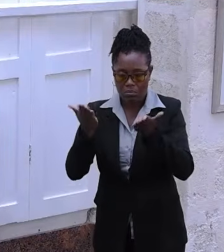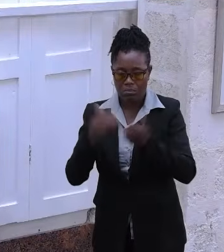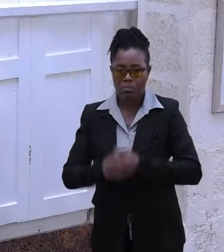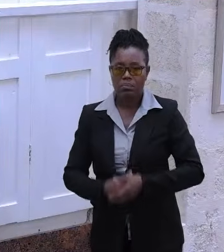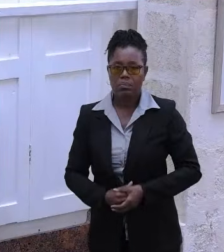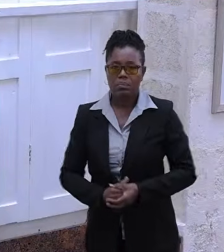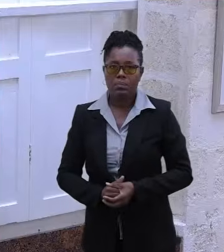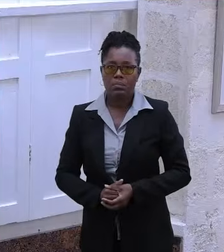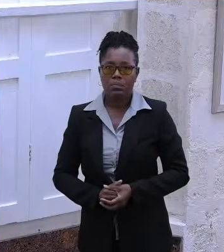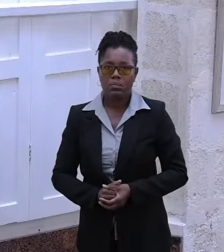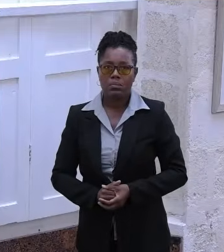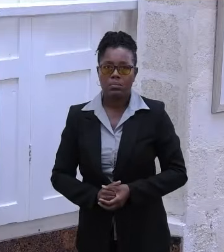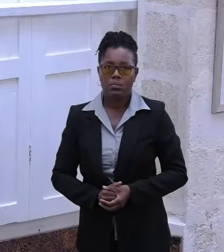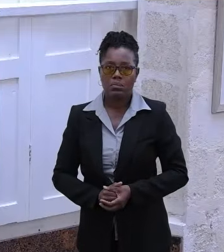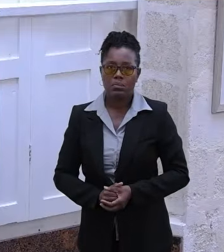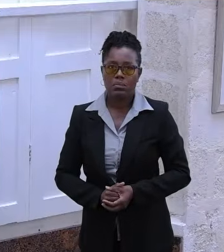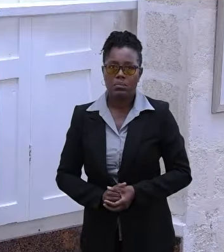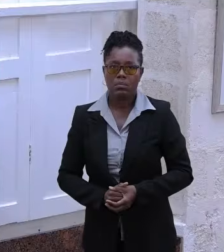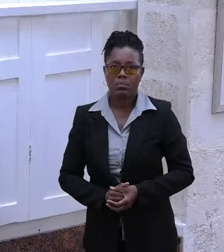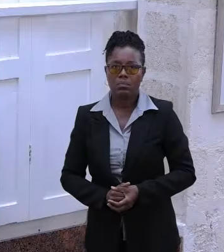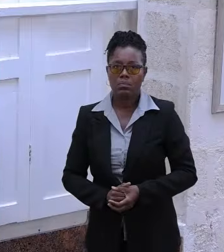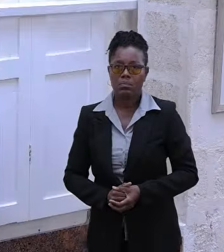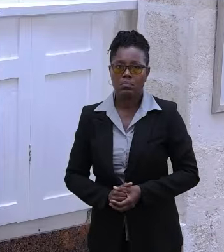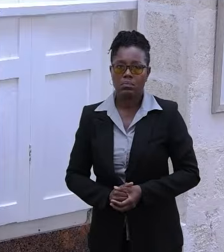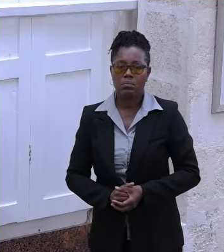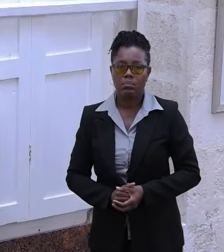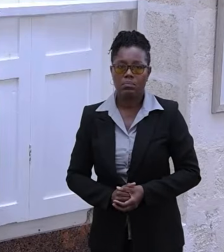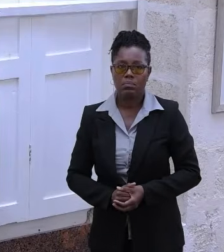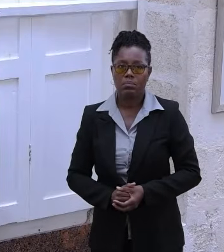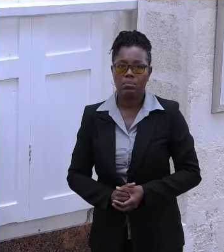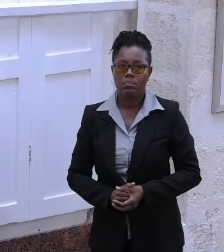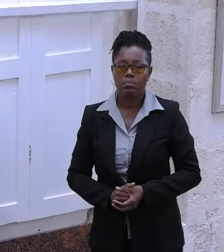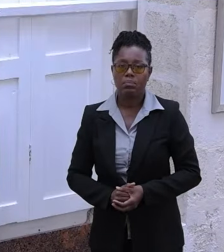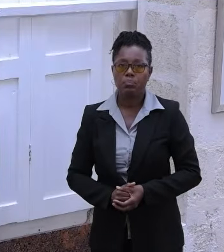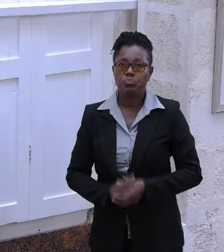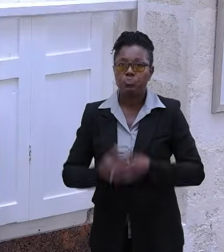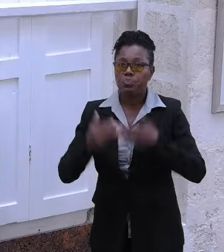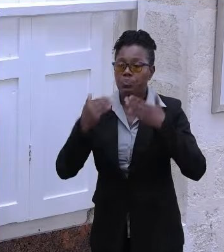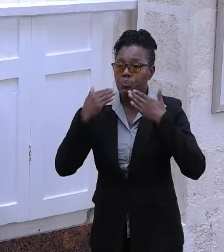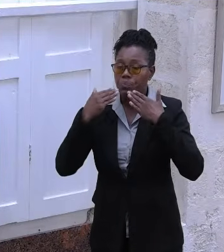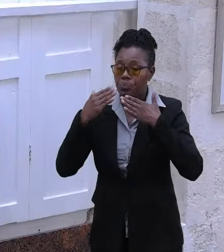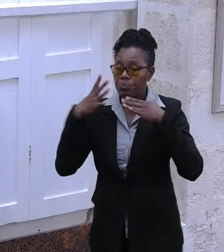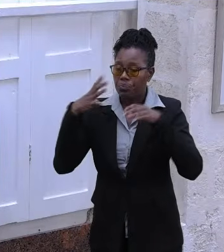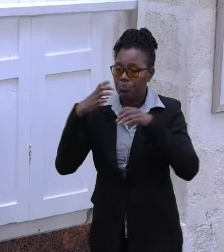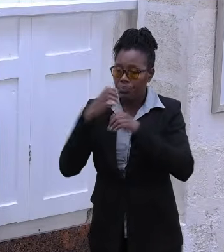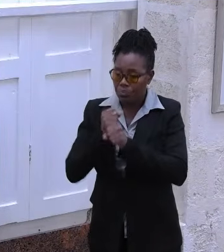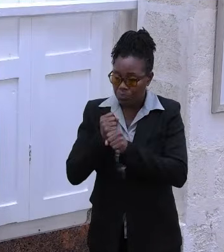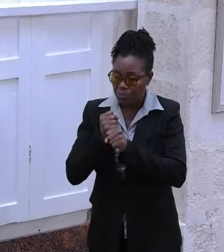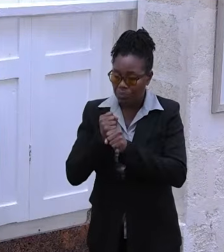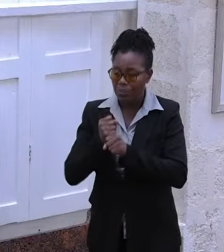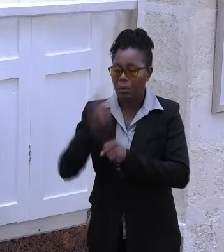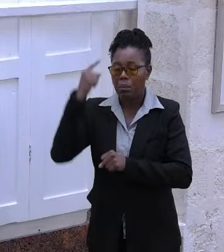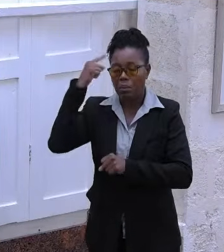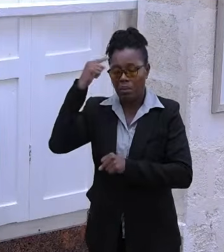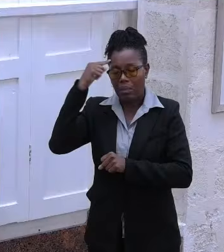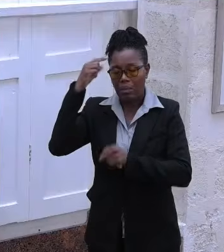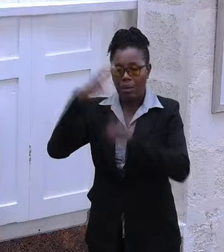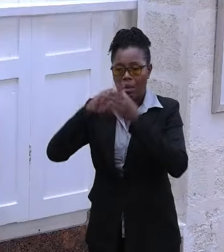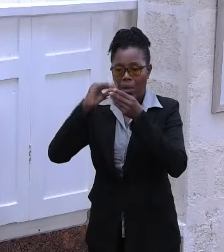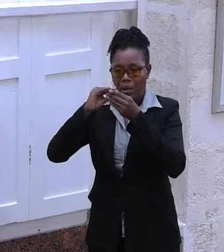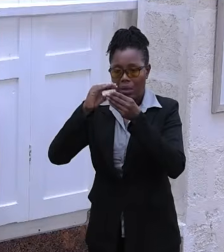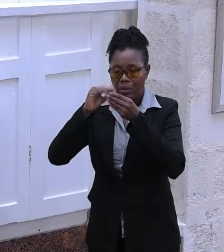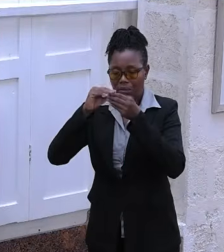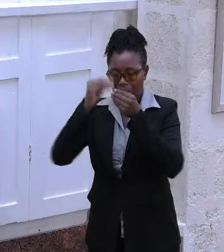sir. Senator Mello. Thank you. I'll just give a summary of what I thought I said, which may be different to